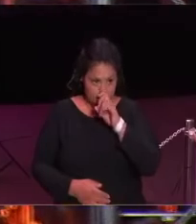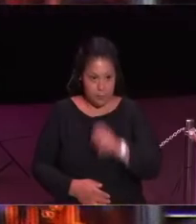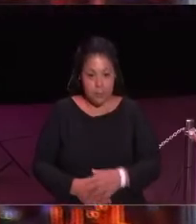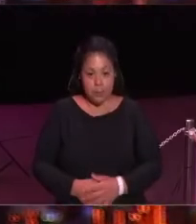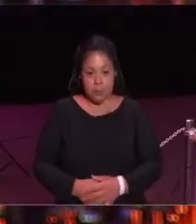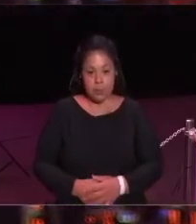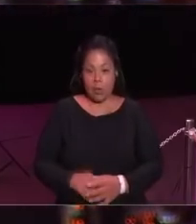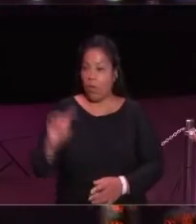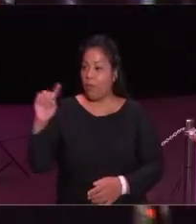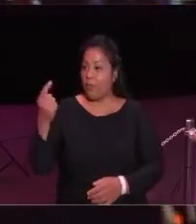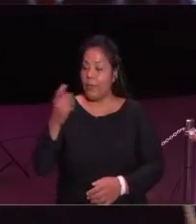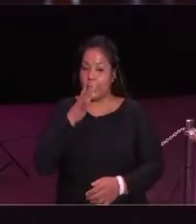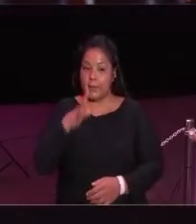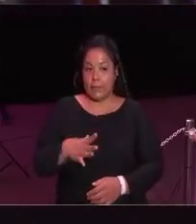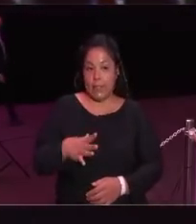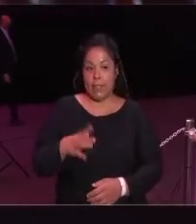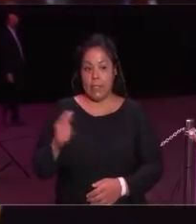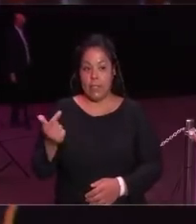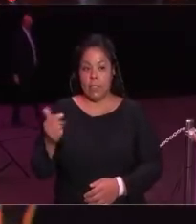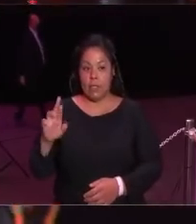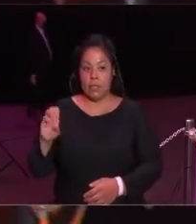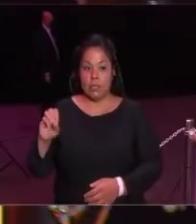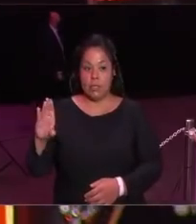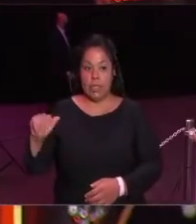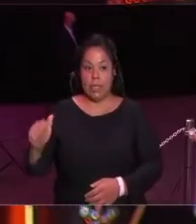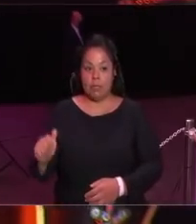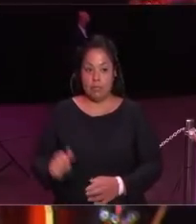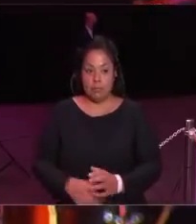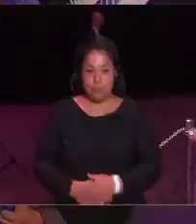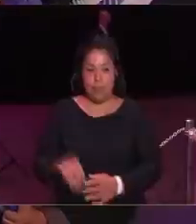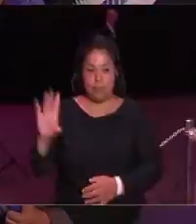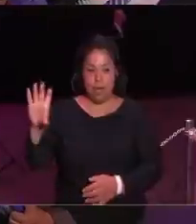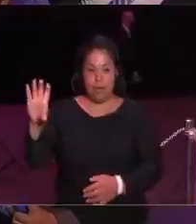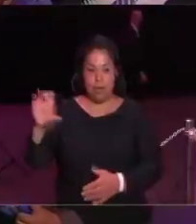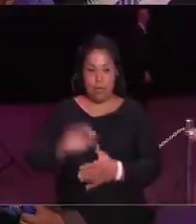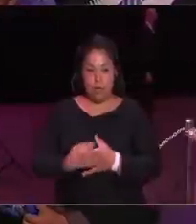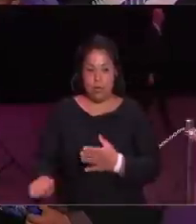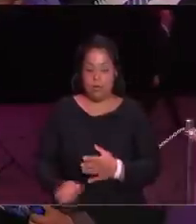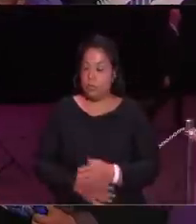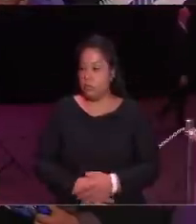First Lady Garcia, $500.